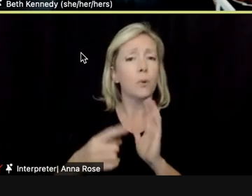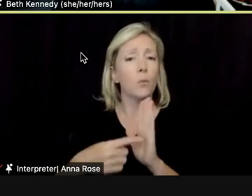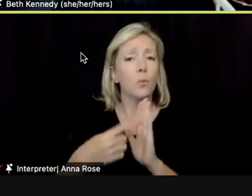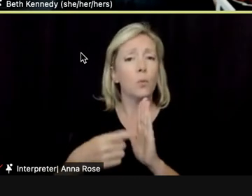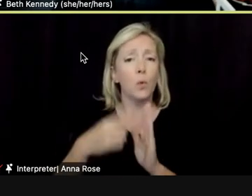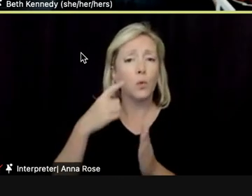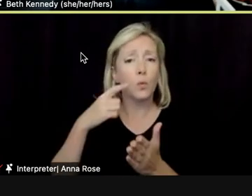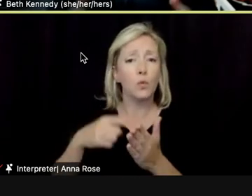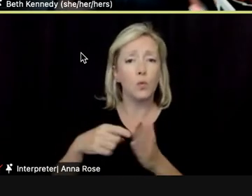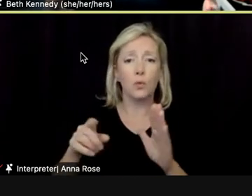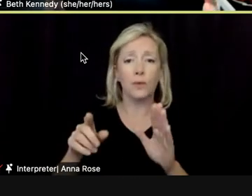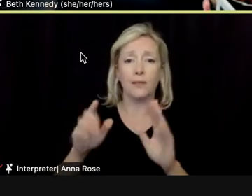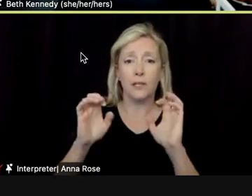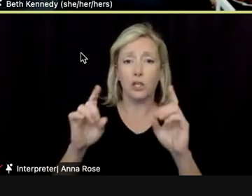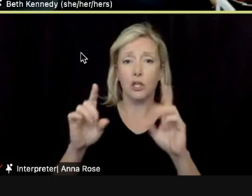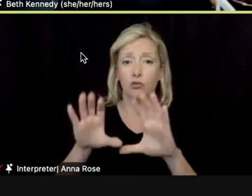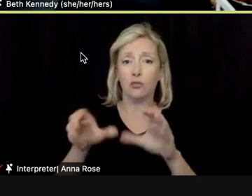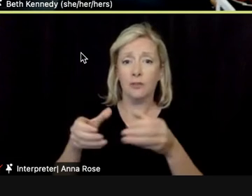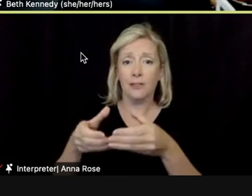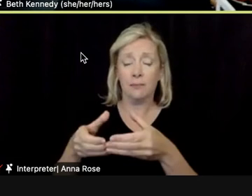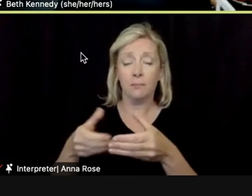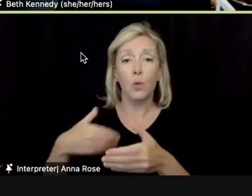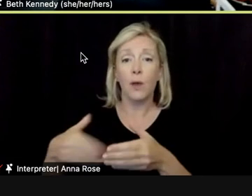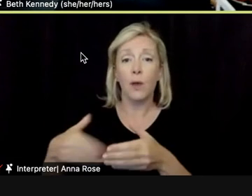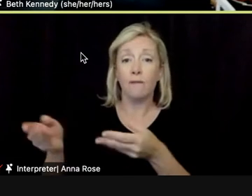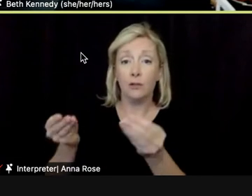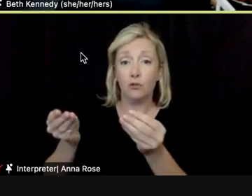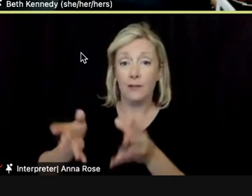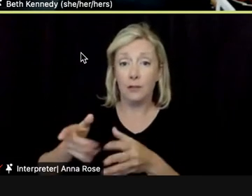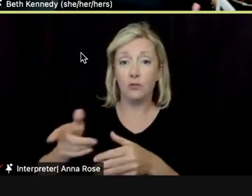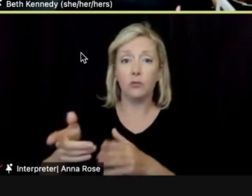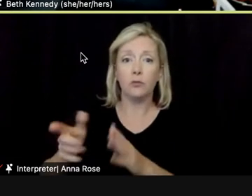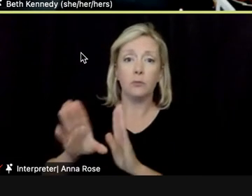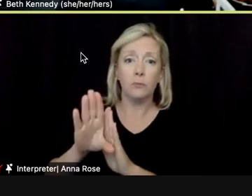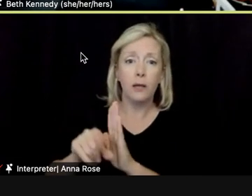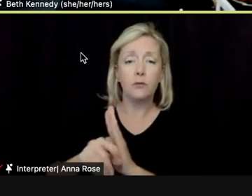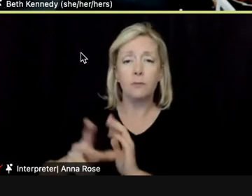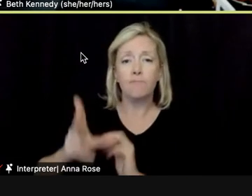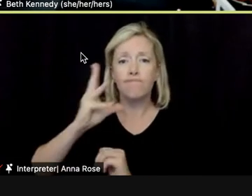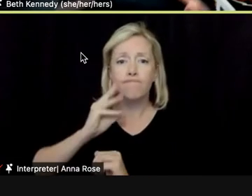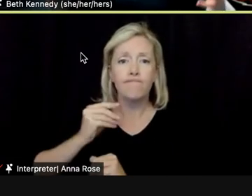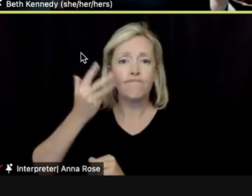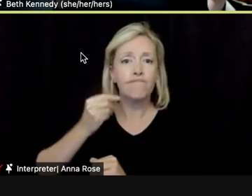this intervener who's got this training in deafblindness, and everyone looks at this